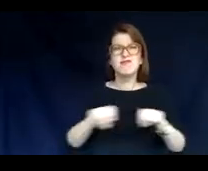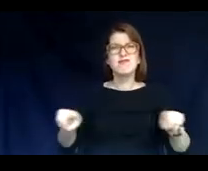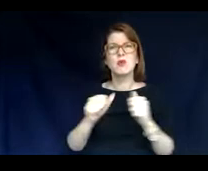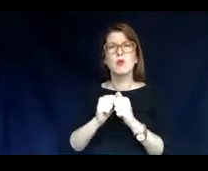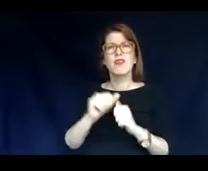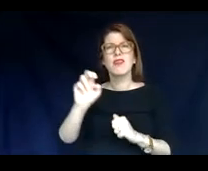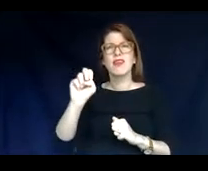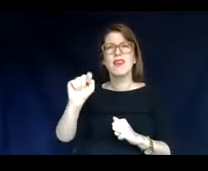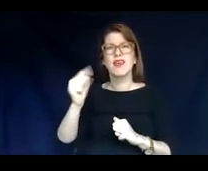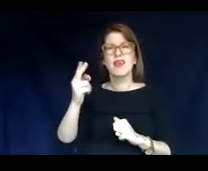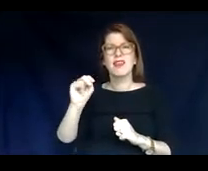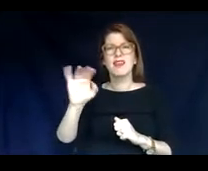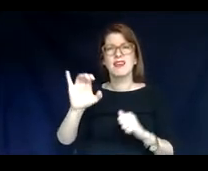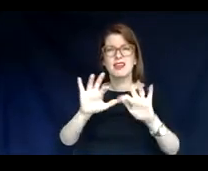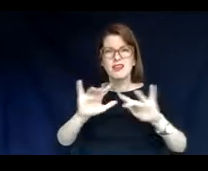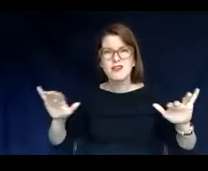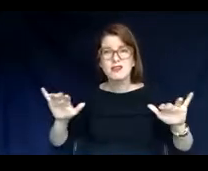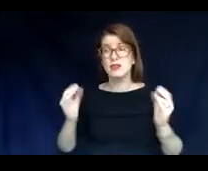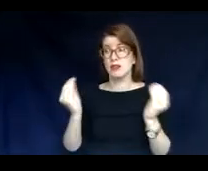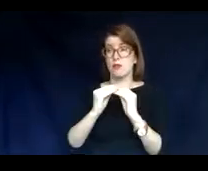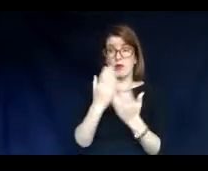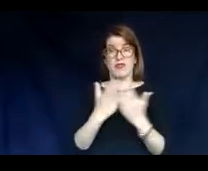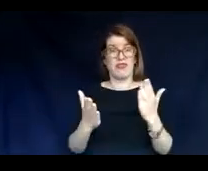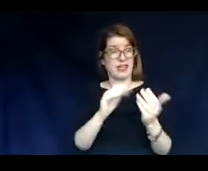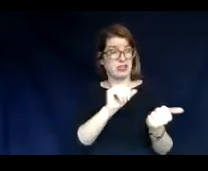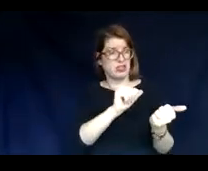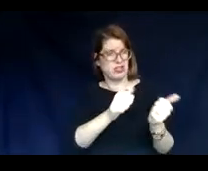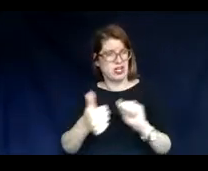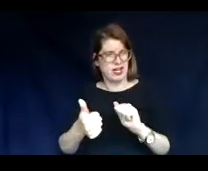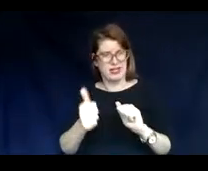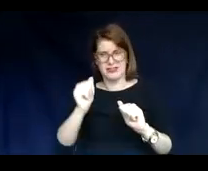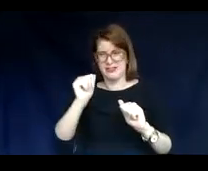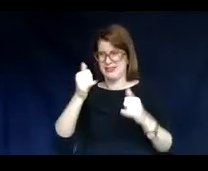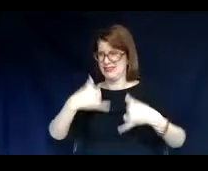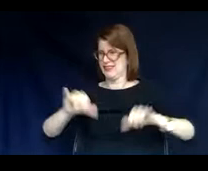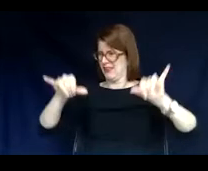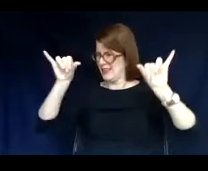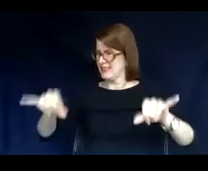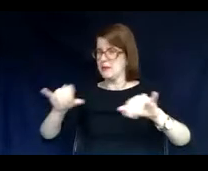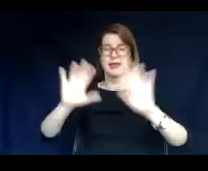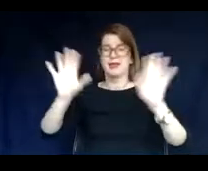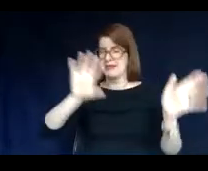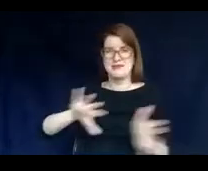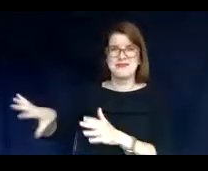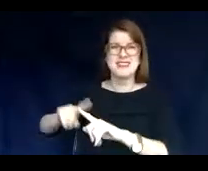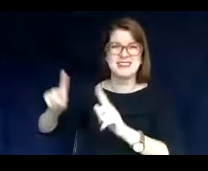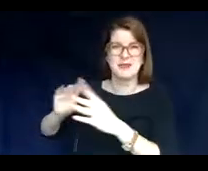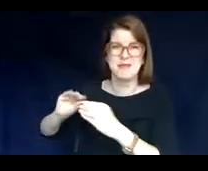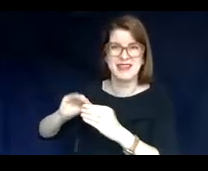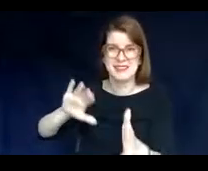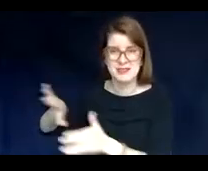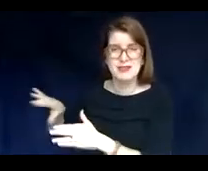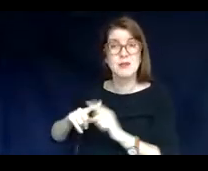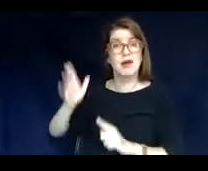diversity. And the funny thing is the more things change, the more things stay the same, but that's a topic for a different message. But back then, we were also